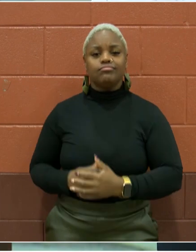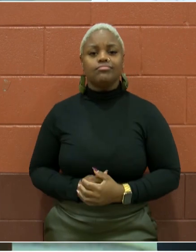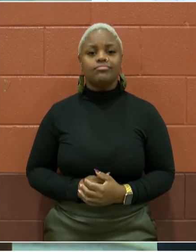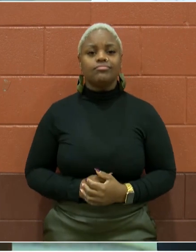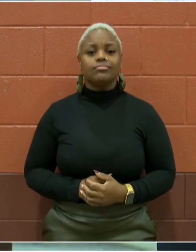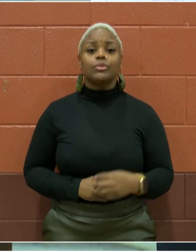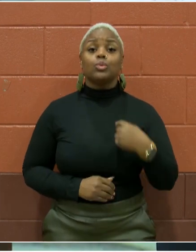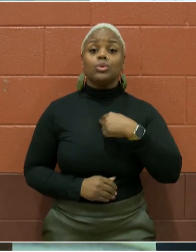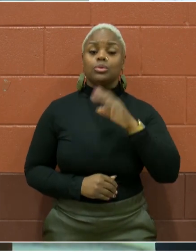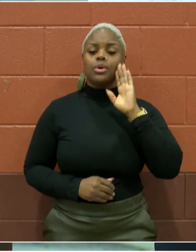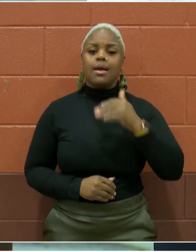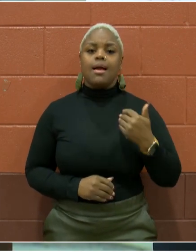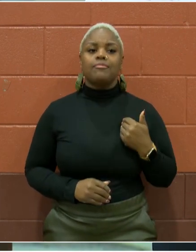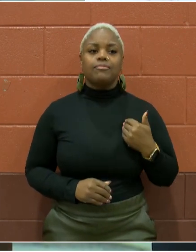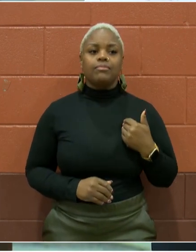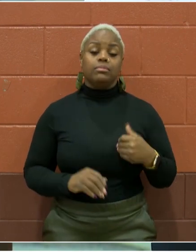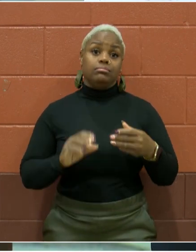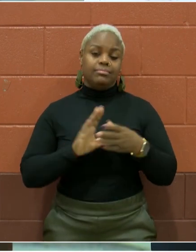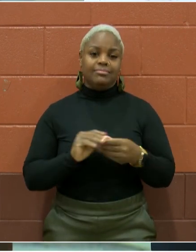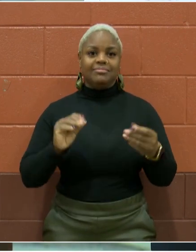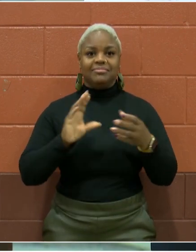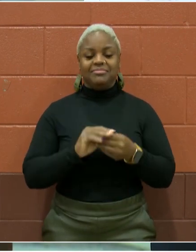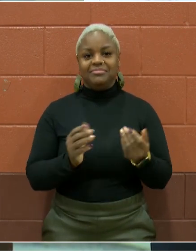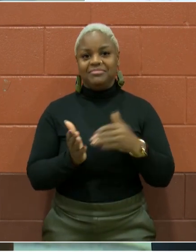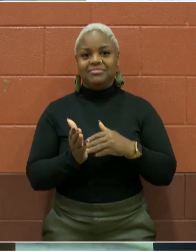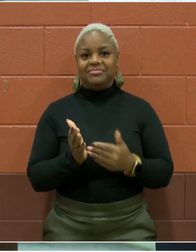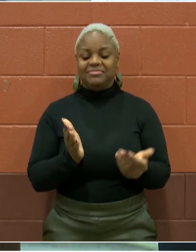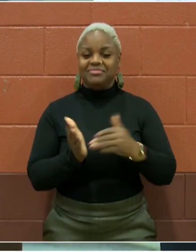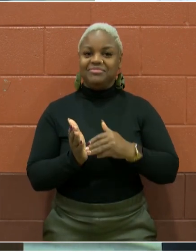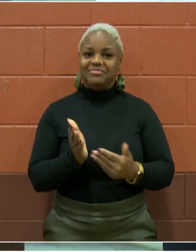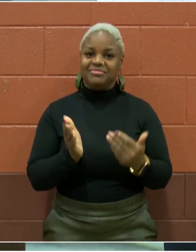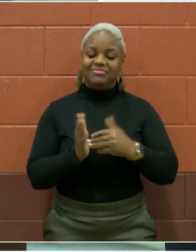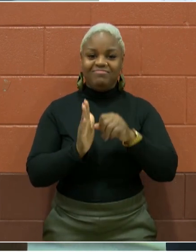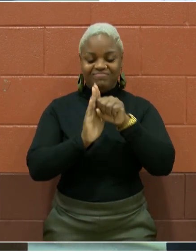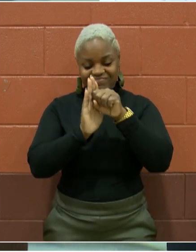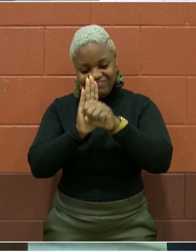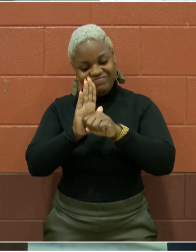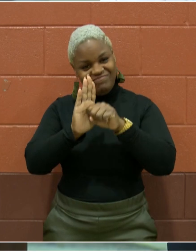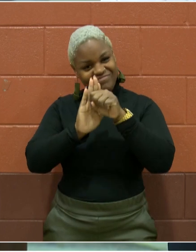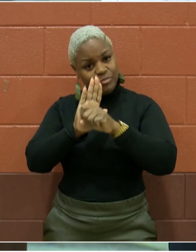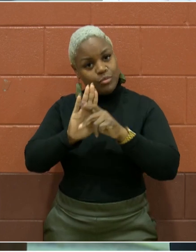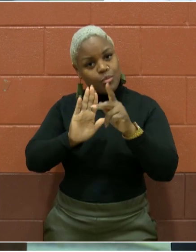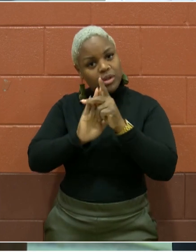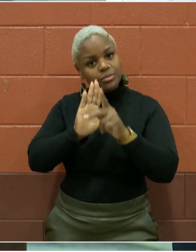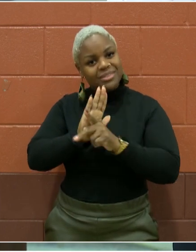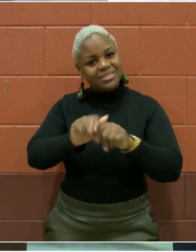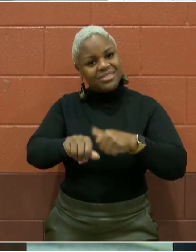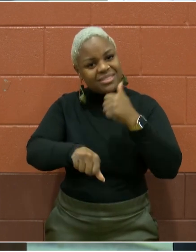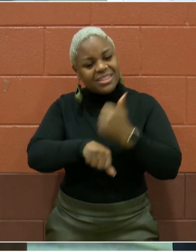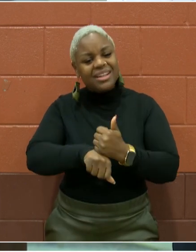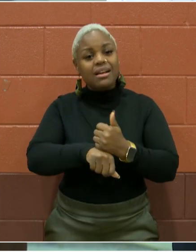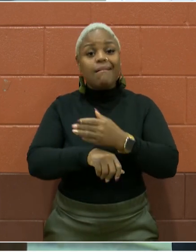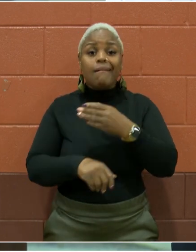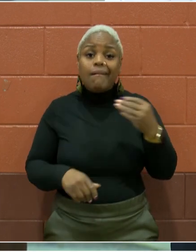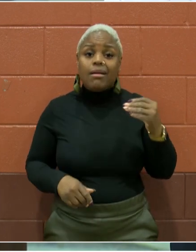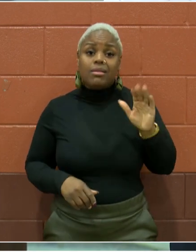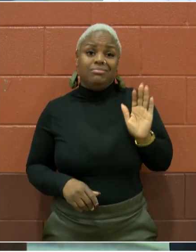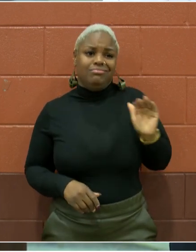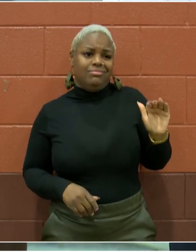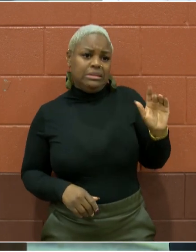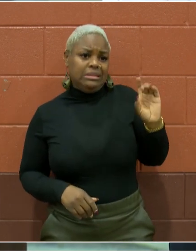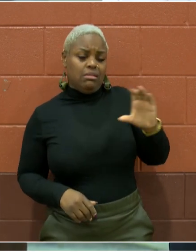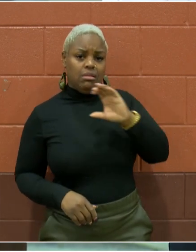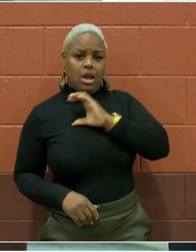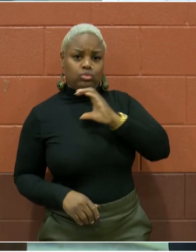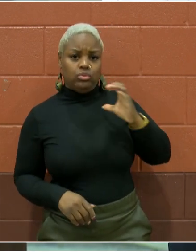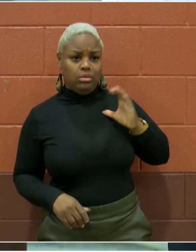us continuing to put forth policies that allow us to do that, and also to calling on council to move